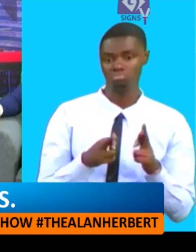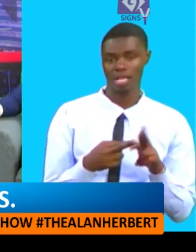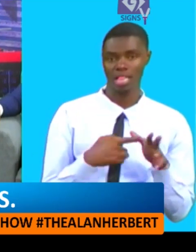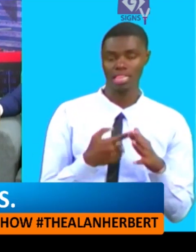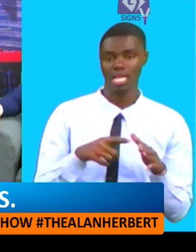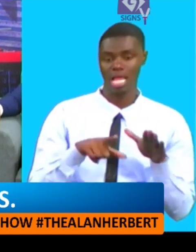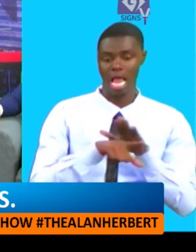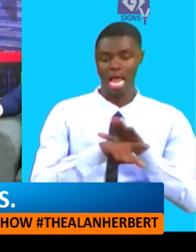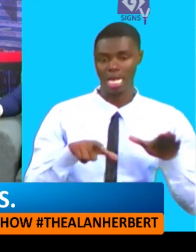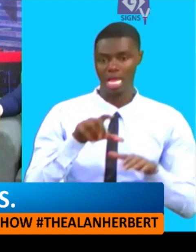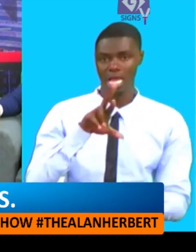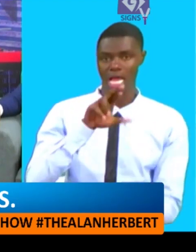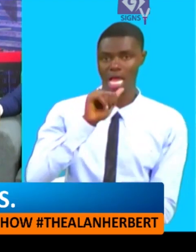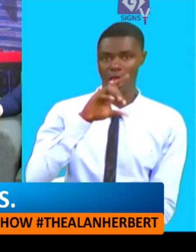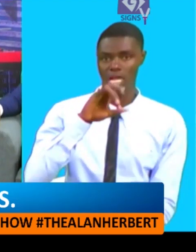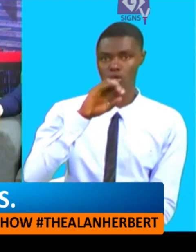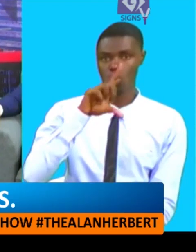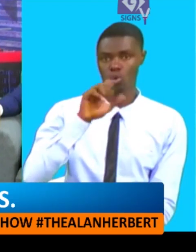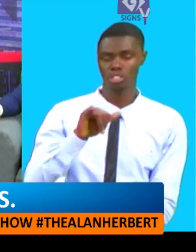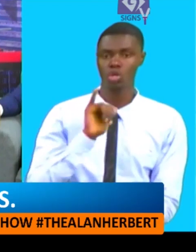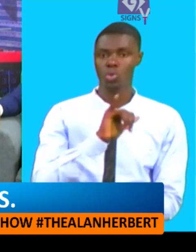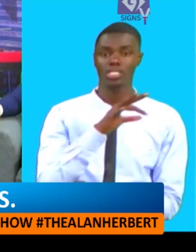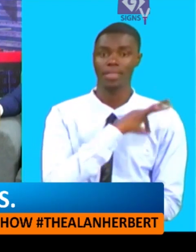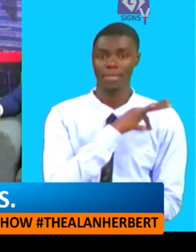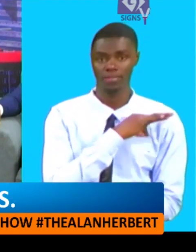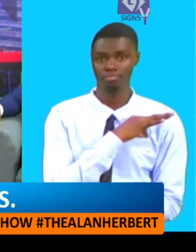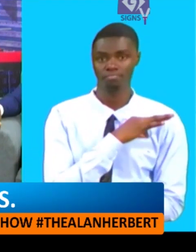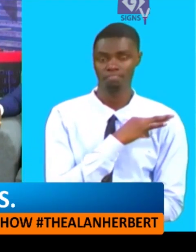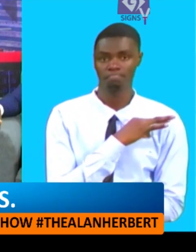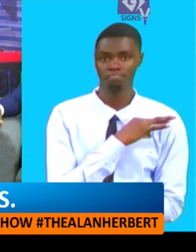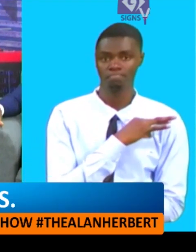radiology. Okay. Yes. So those are the benefits that